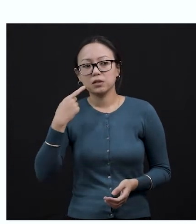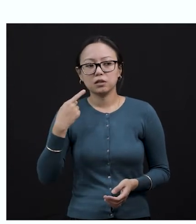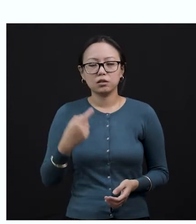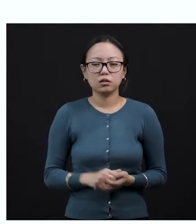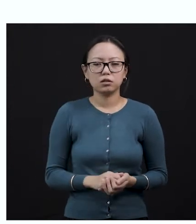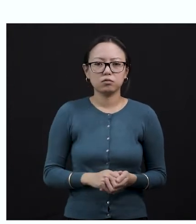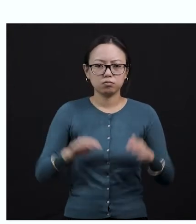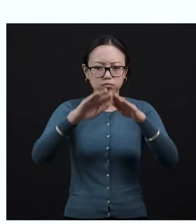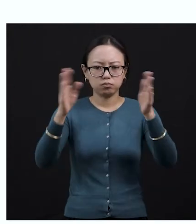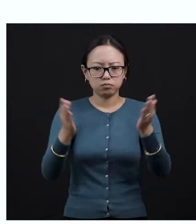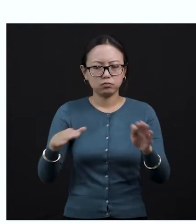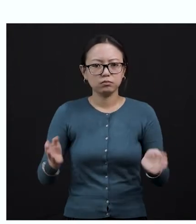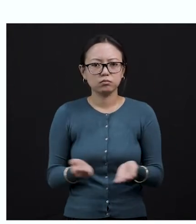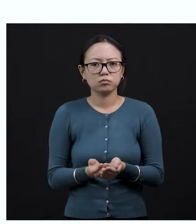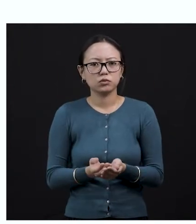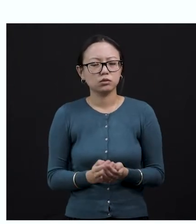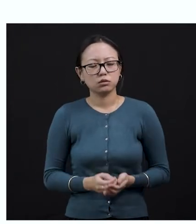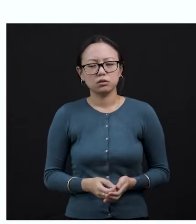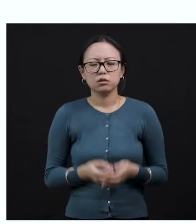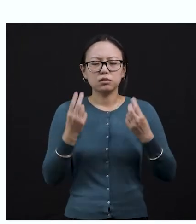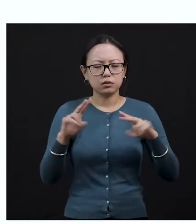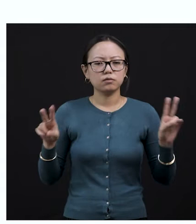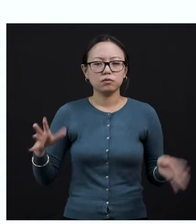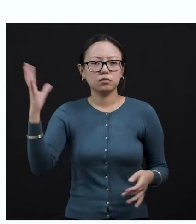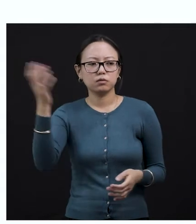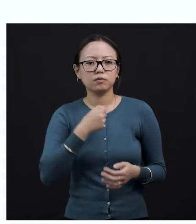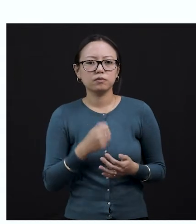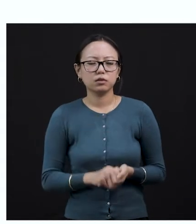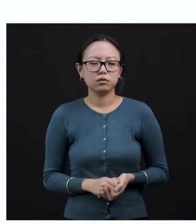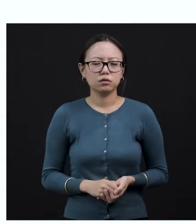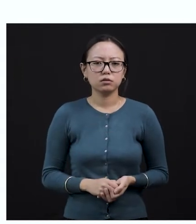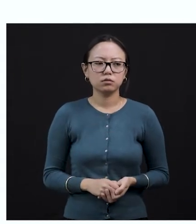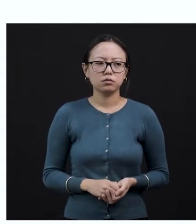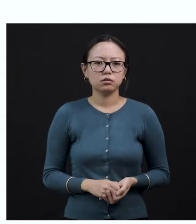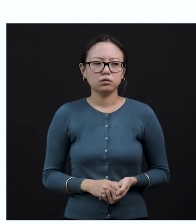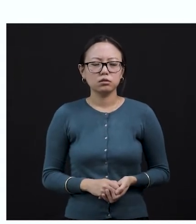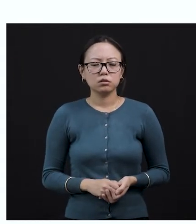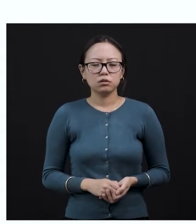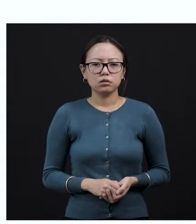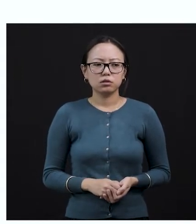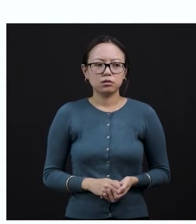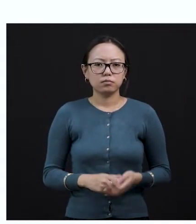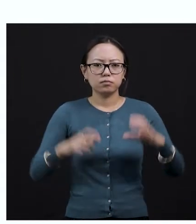found, made of burnt mud, and then potteries were designed. Also we see some